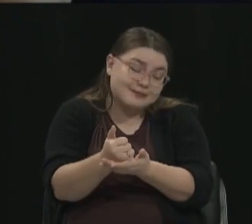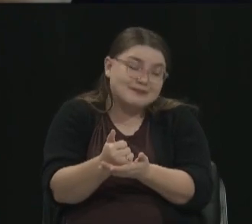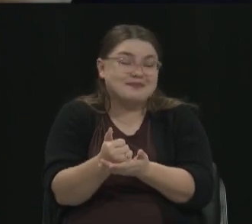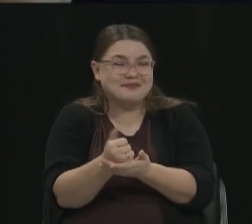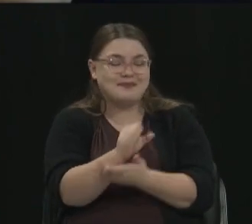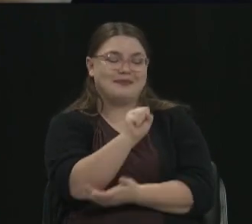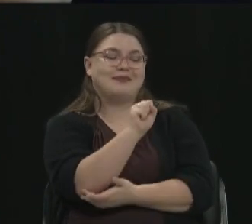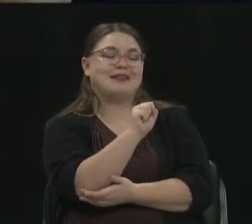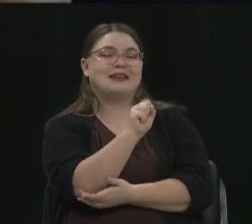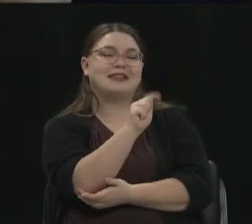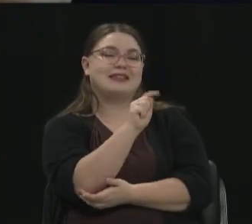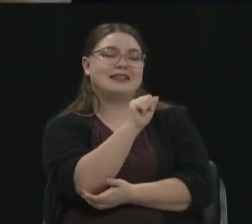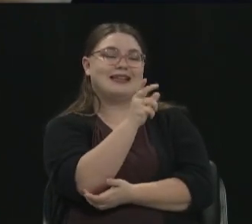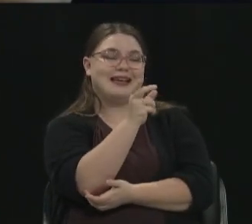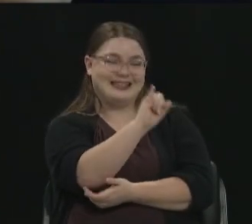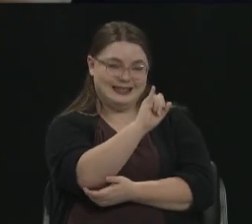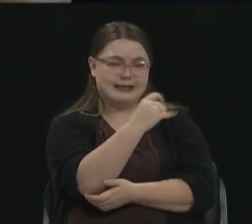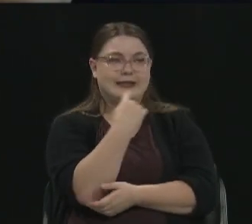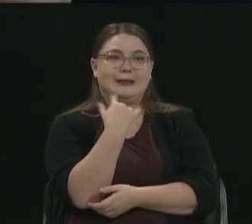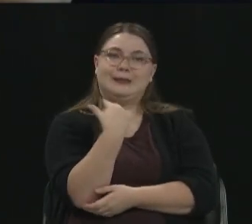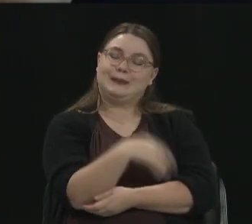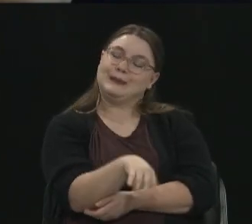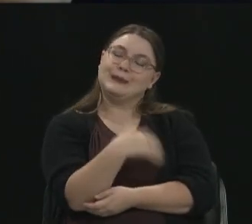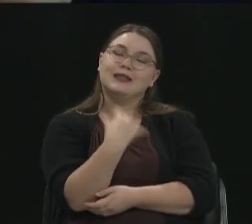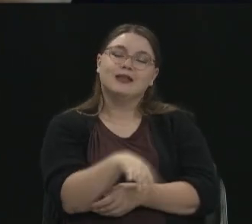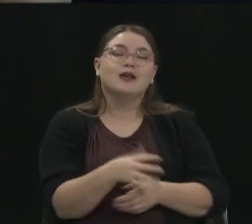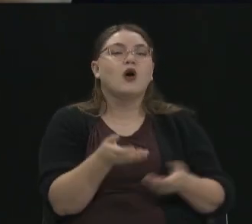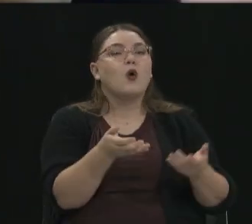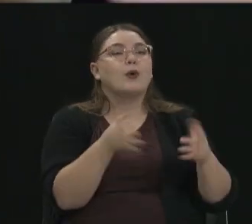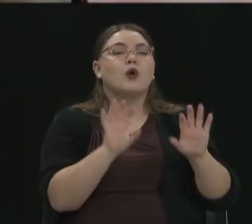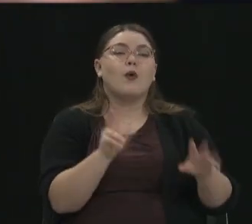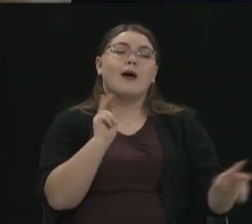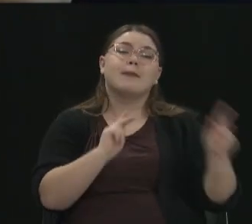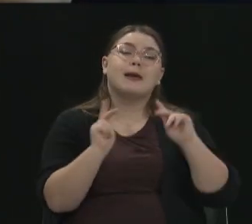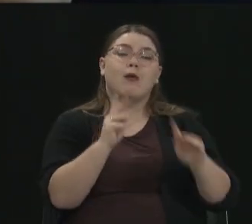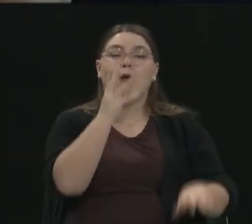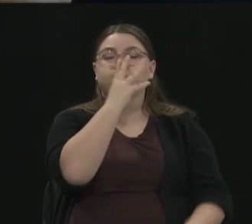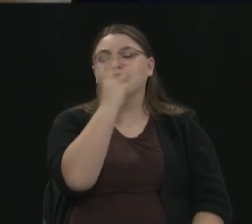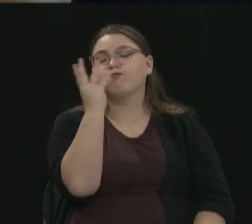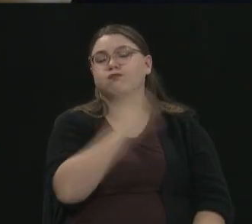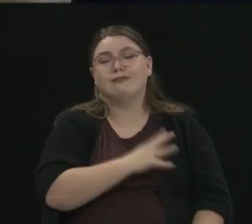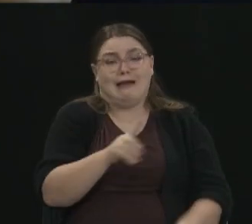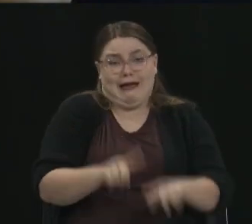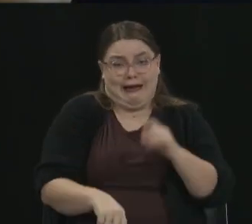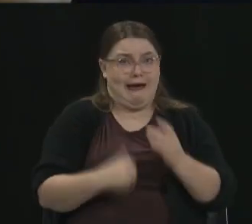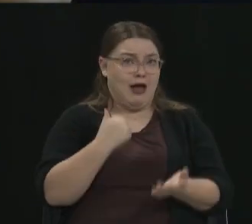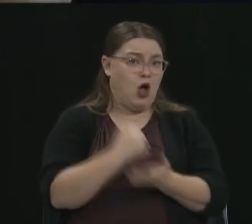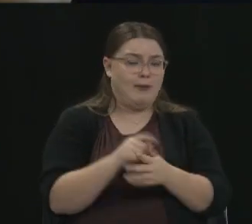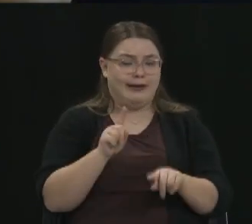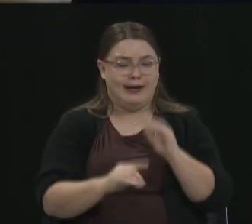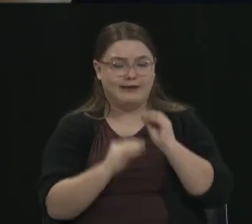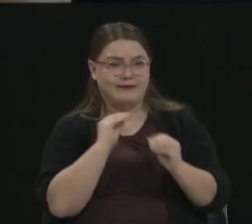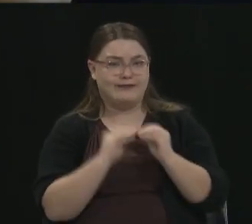that's, I know, you don't want people to walk away saying, I can't do anything. I